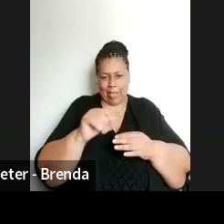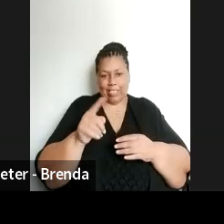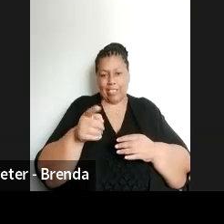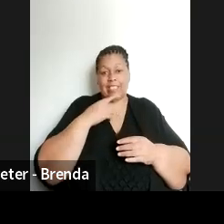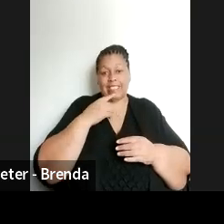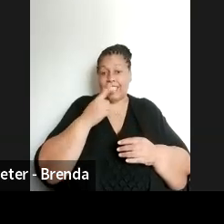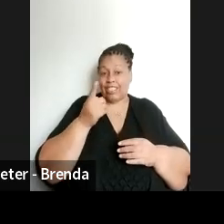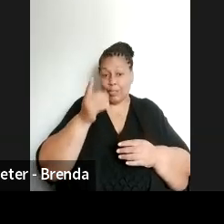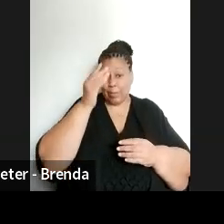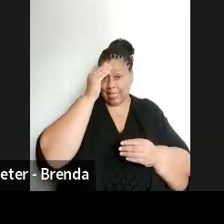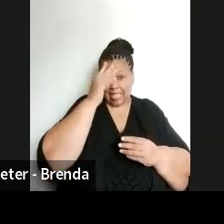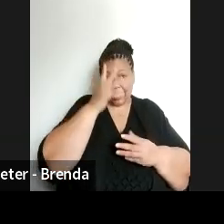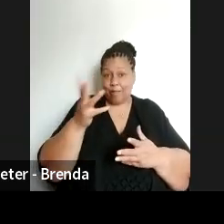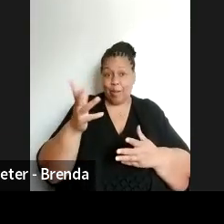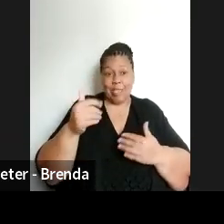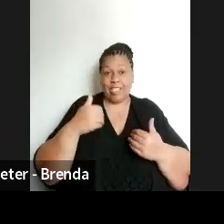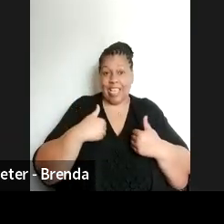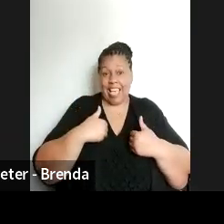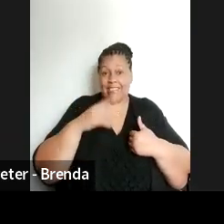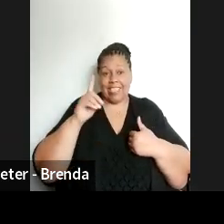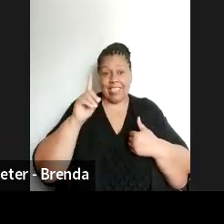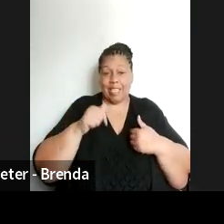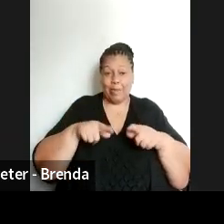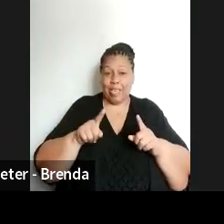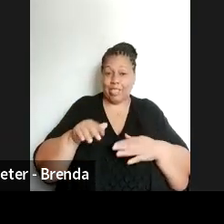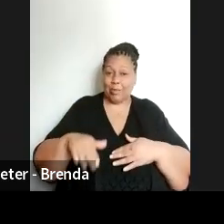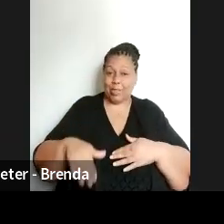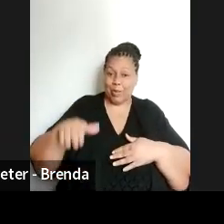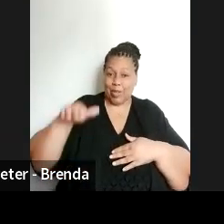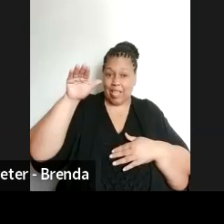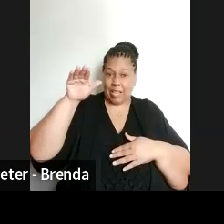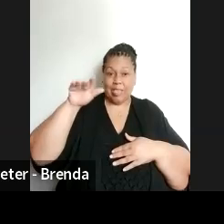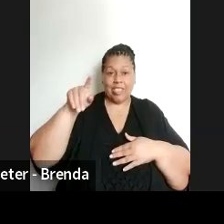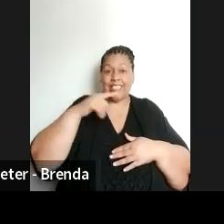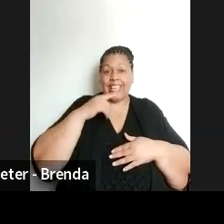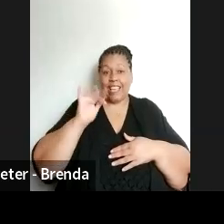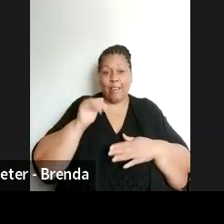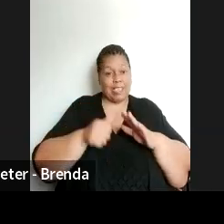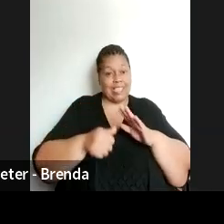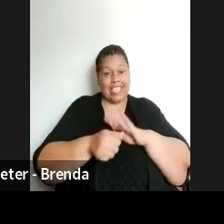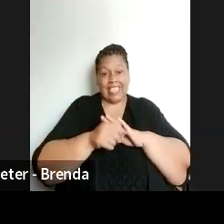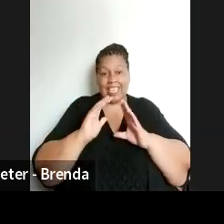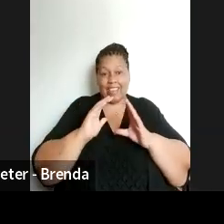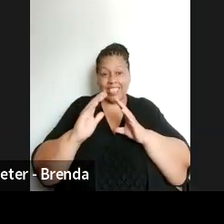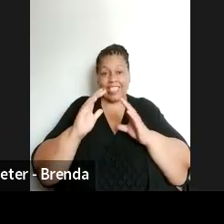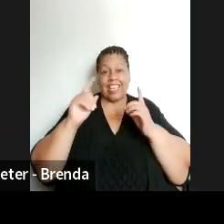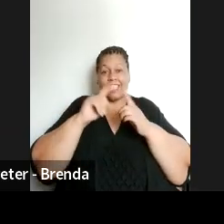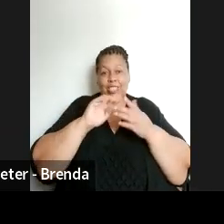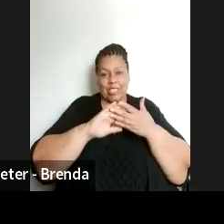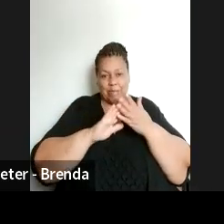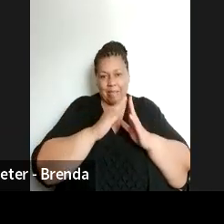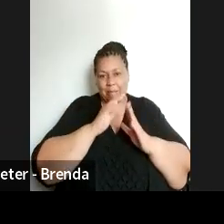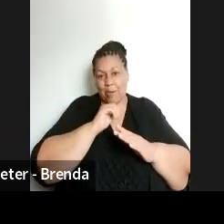had a disability growing up. And so that was a hidden conversation until she got older